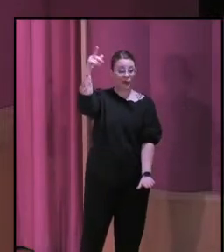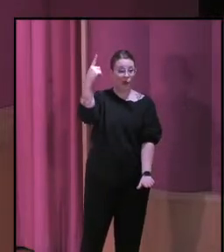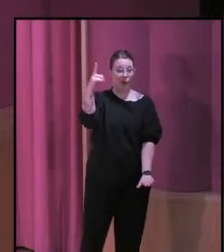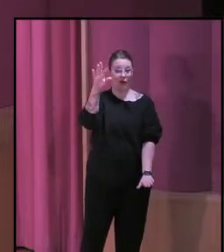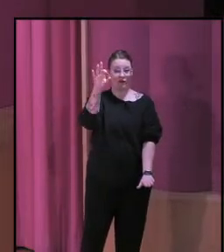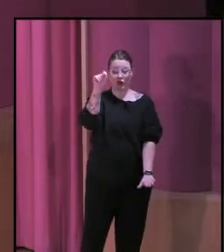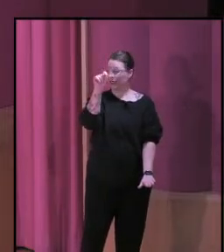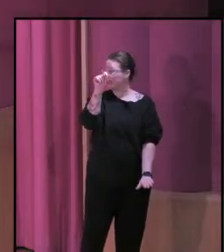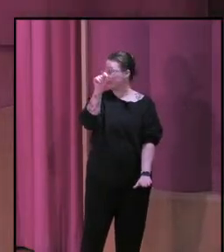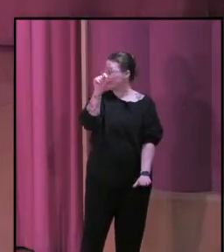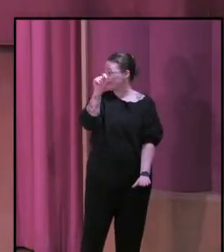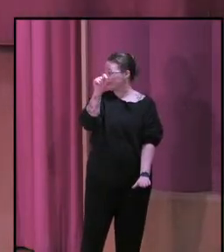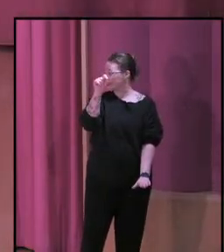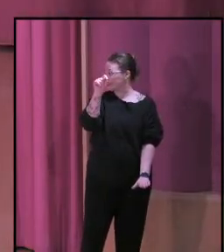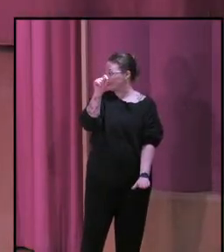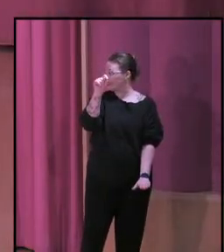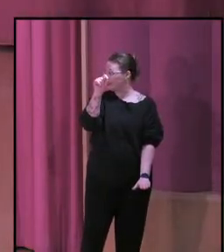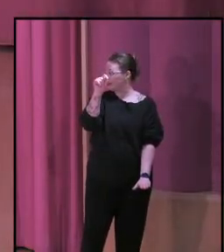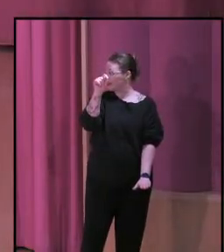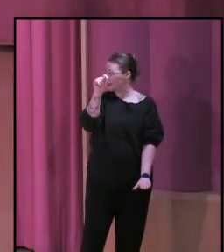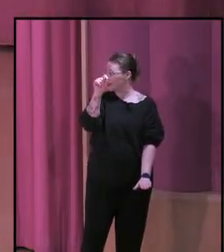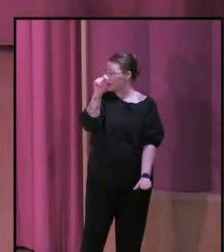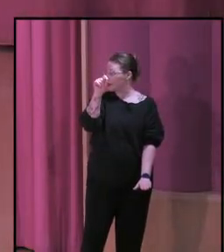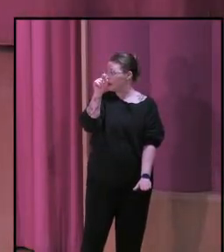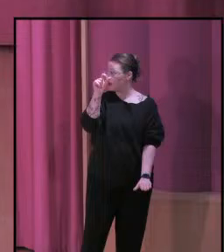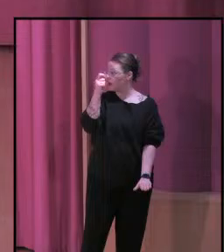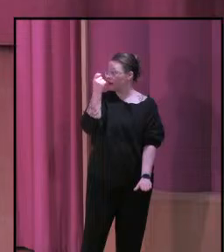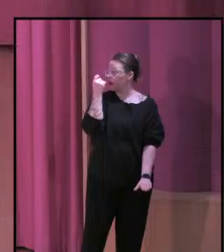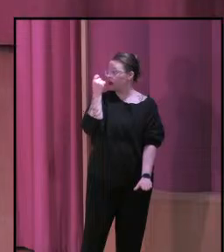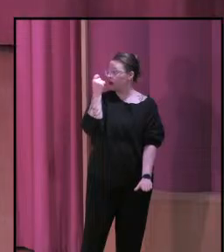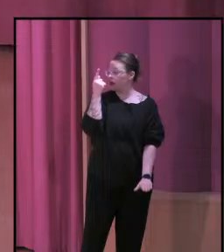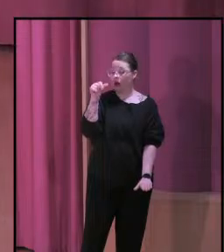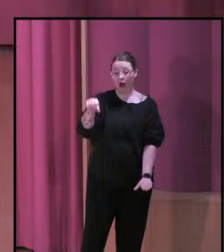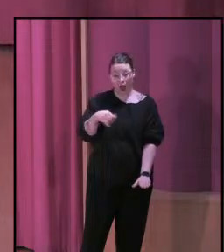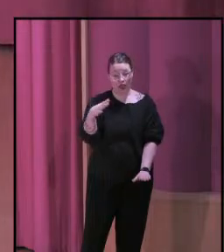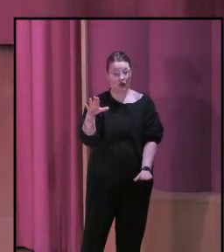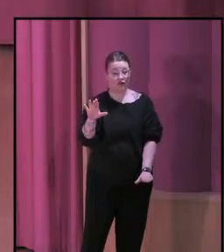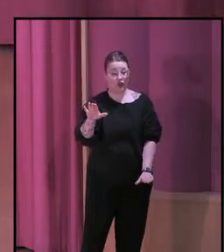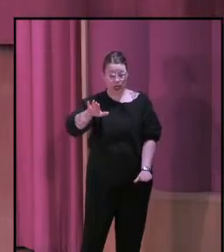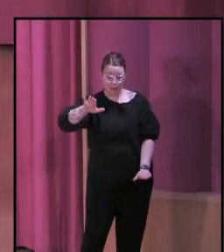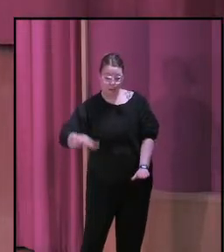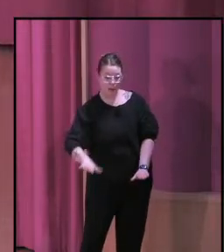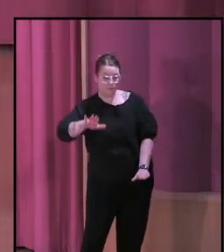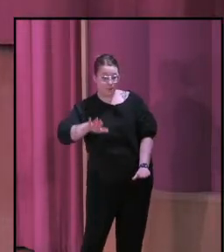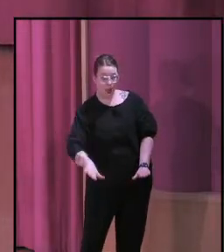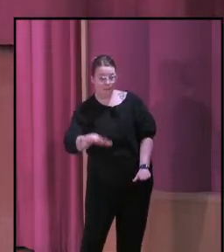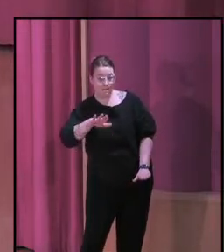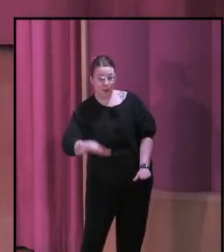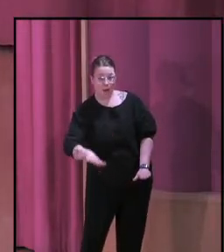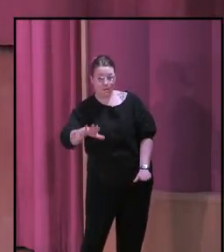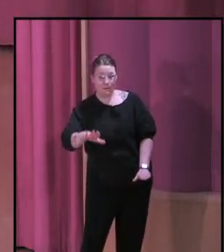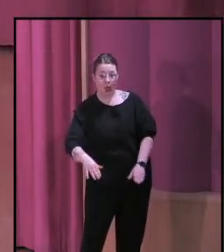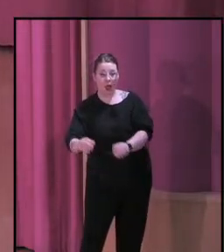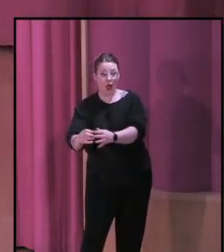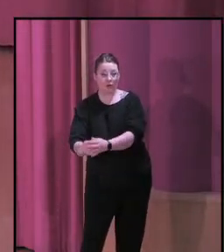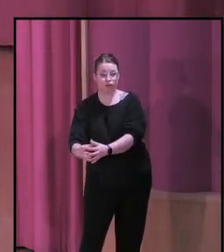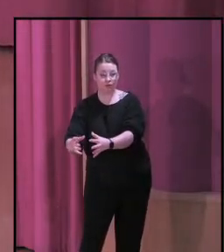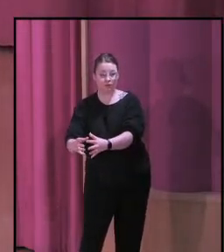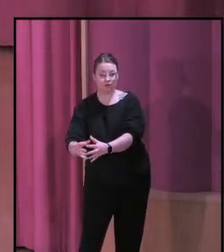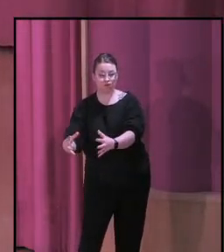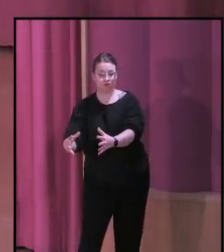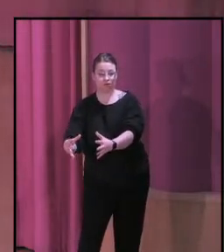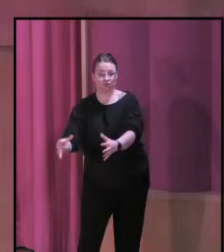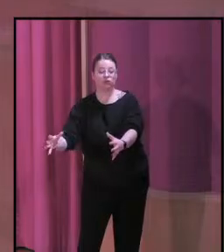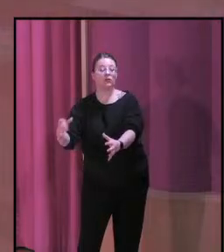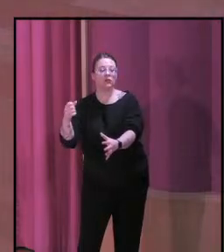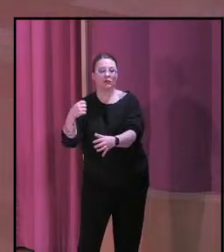pump with the other foot this foot pump, which is attached to a squeaky